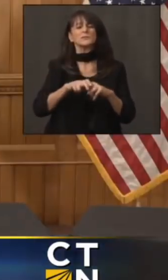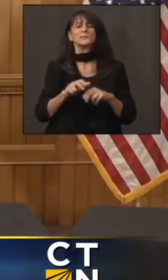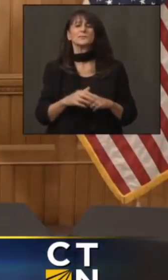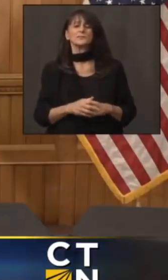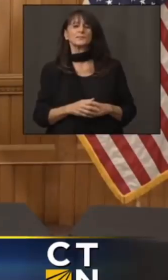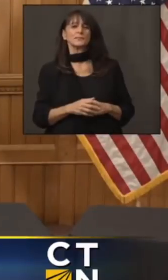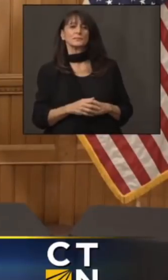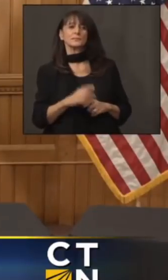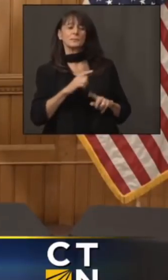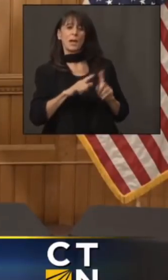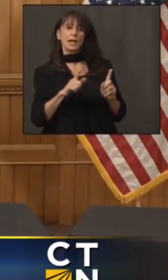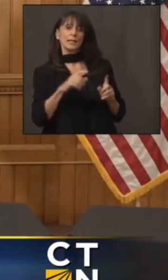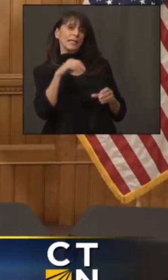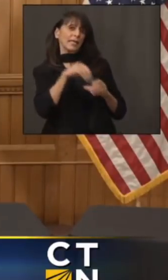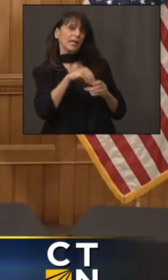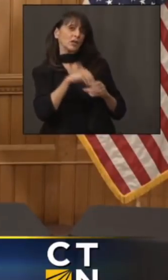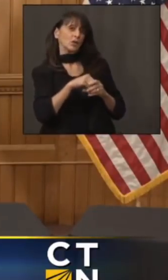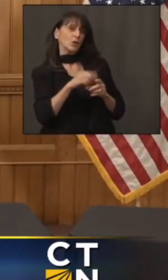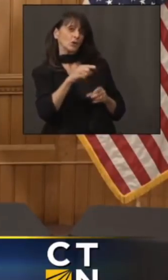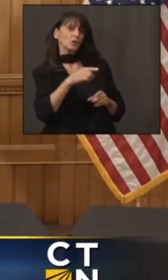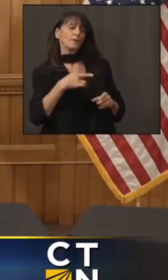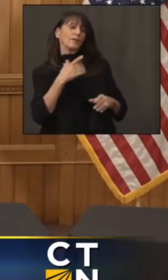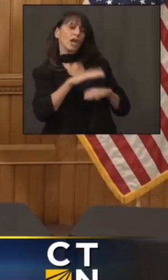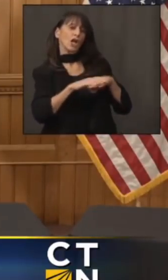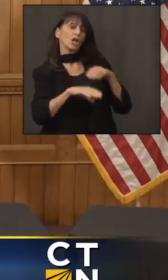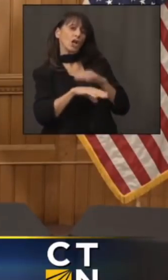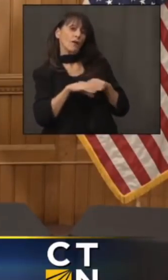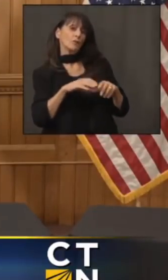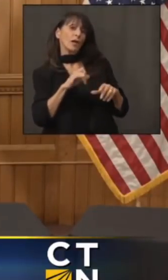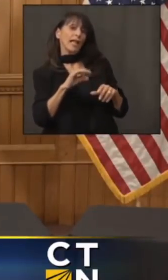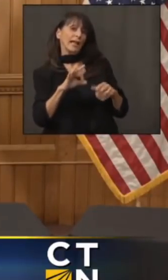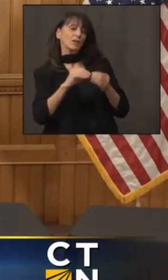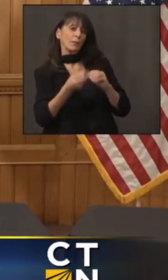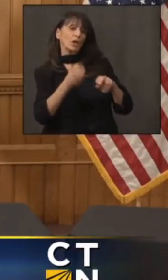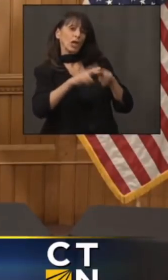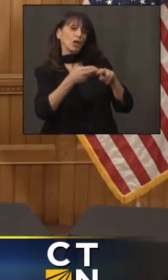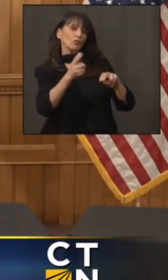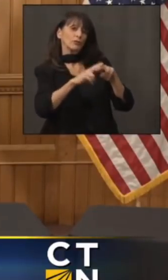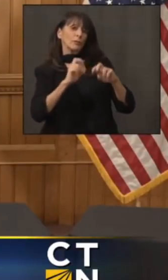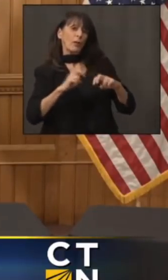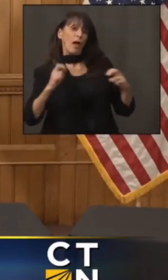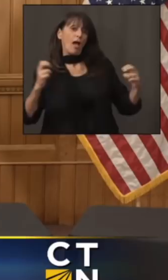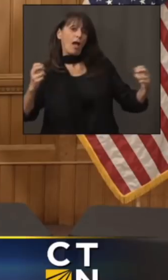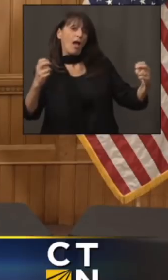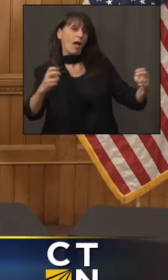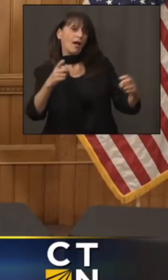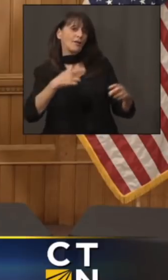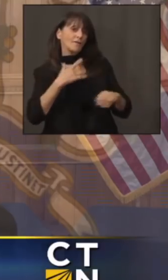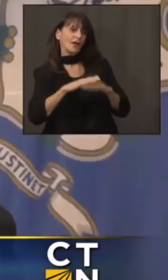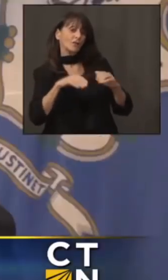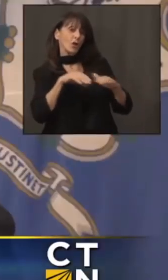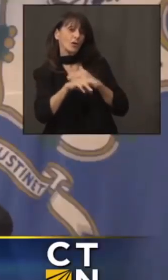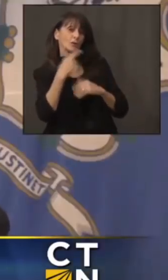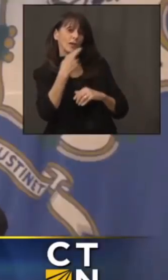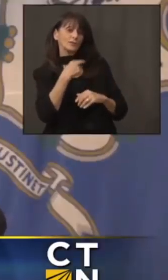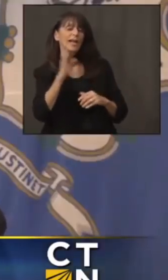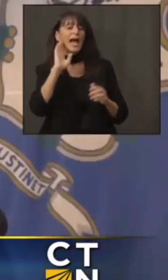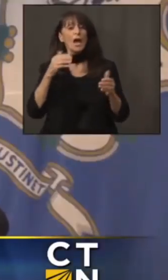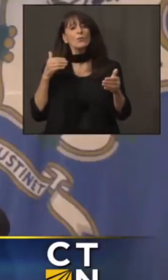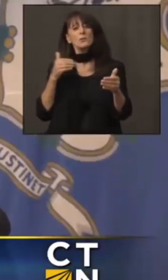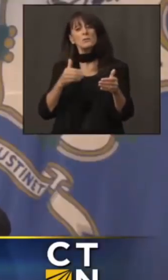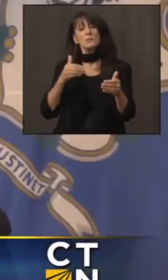there, would you feel comfortable eating indoors at a restaurant as the capacity expands in phase 3? Look, I'll get there. I